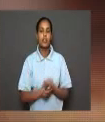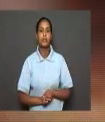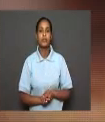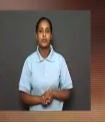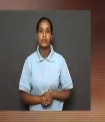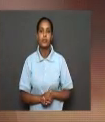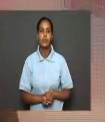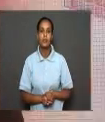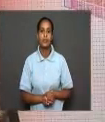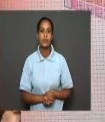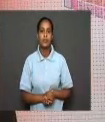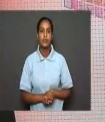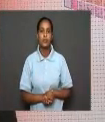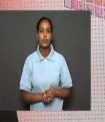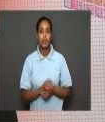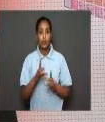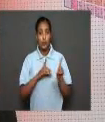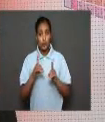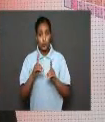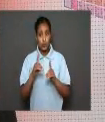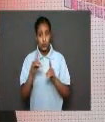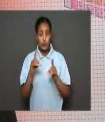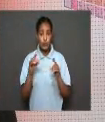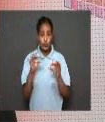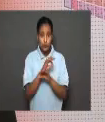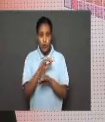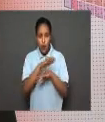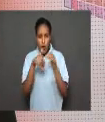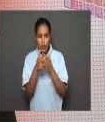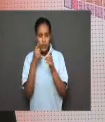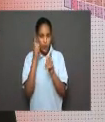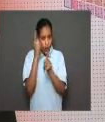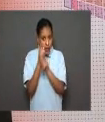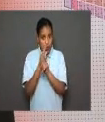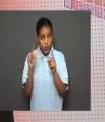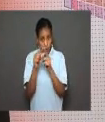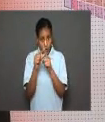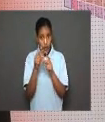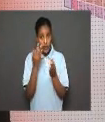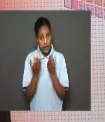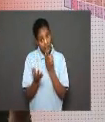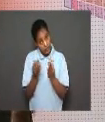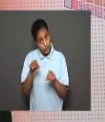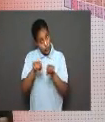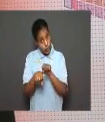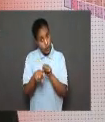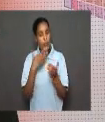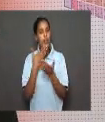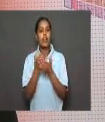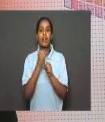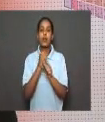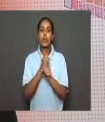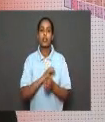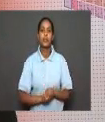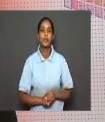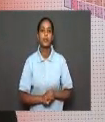points. Did you choose all of the correct words? If so, great